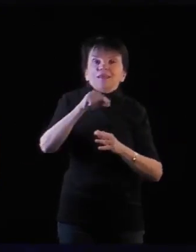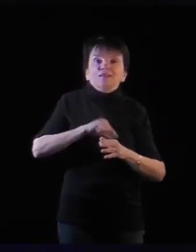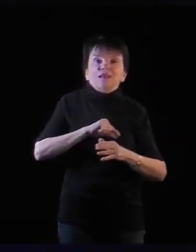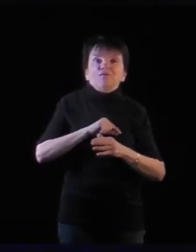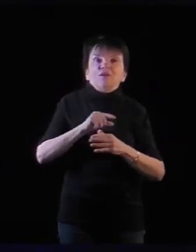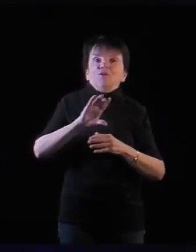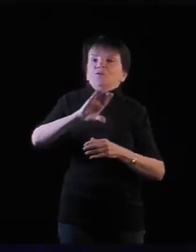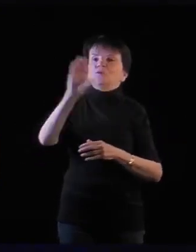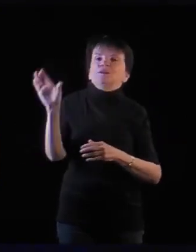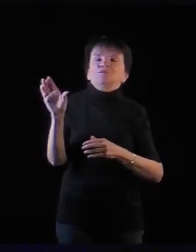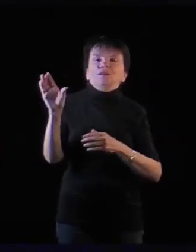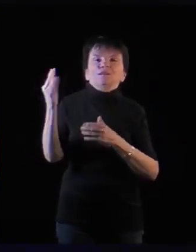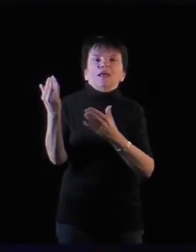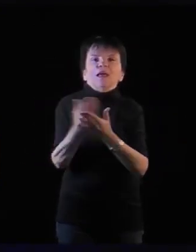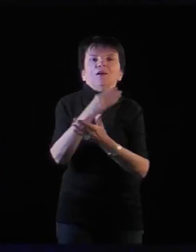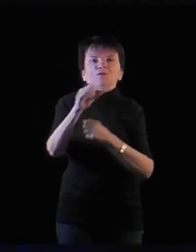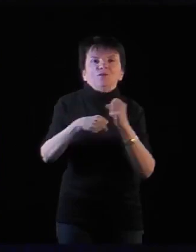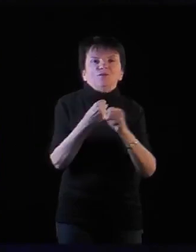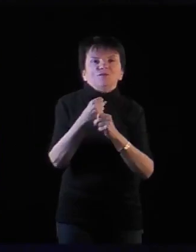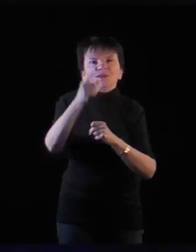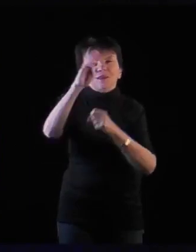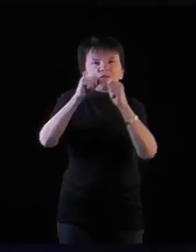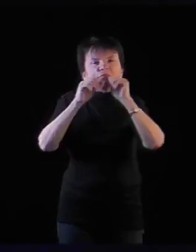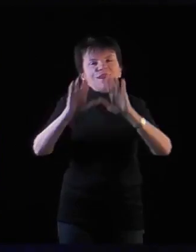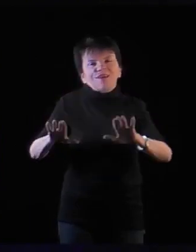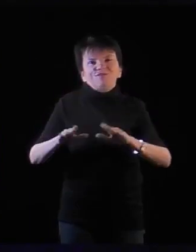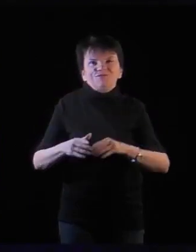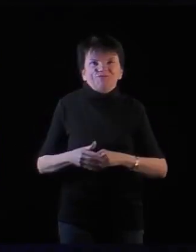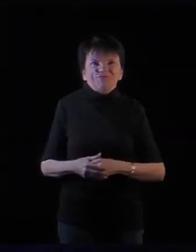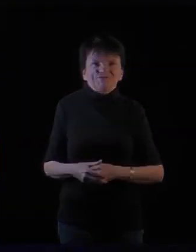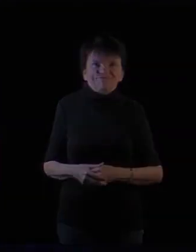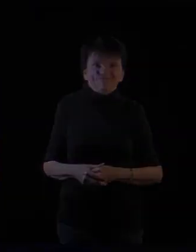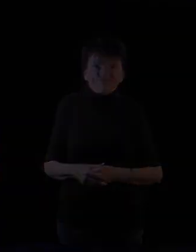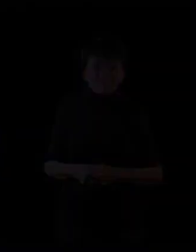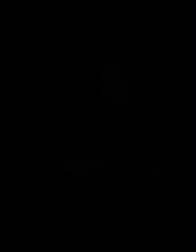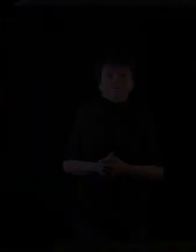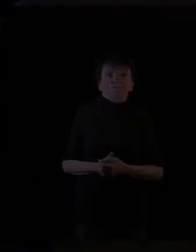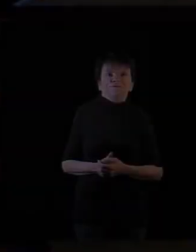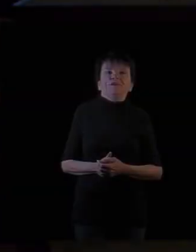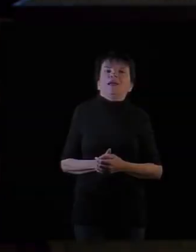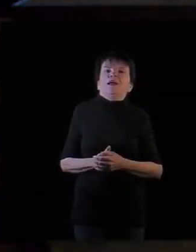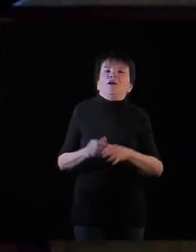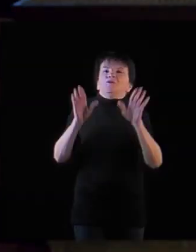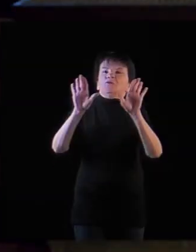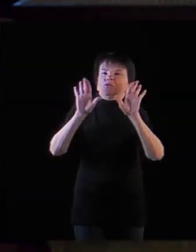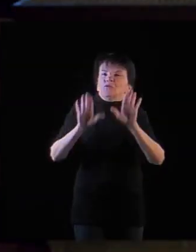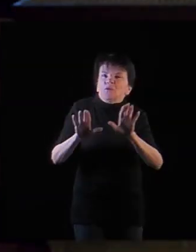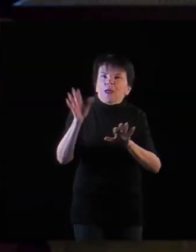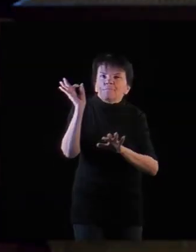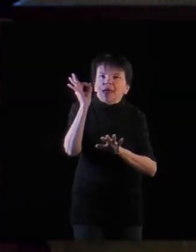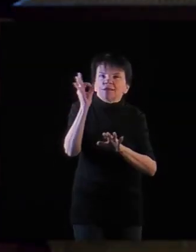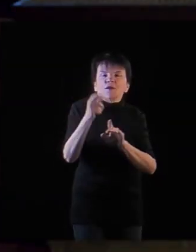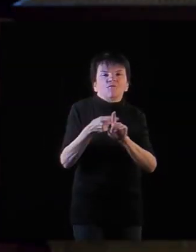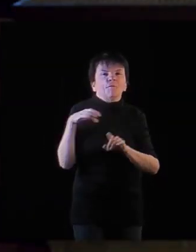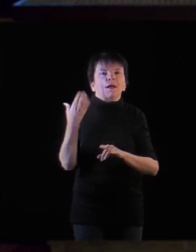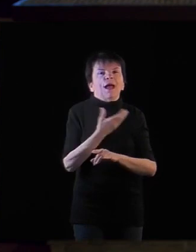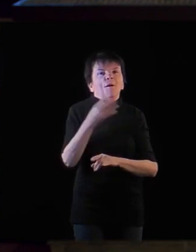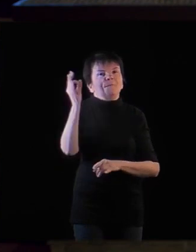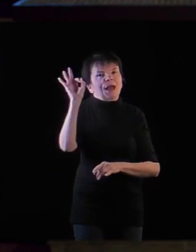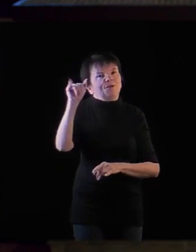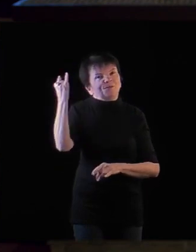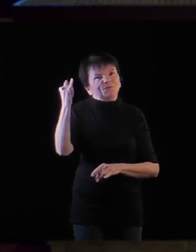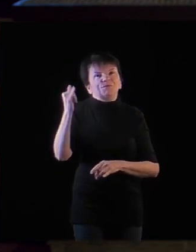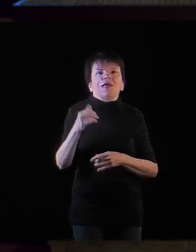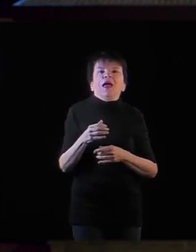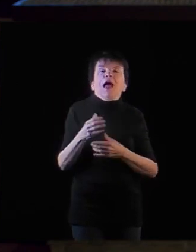God bless you. Have an awesome day. That was such a great message from our pastor.